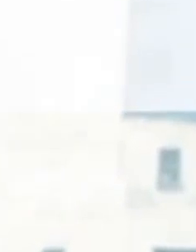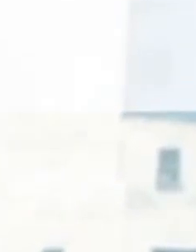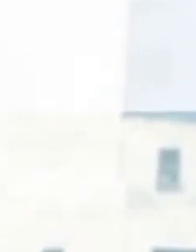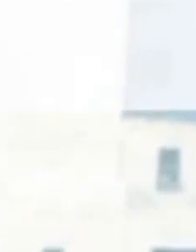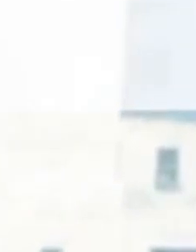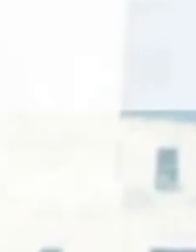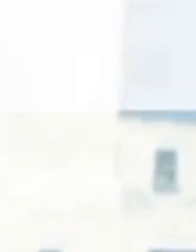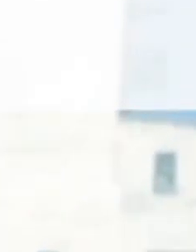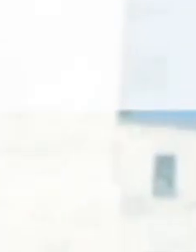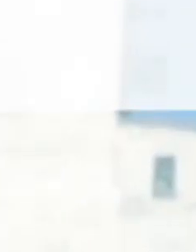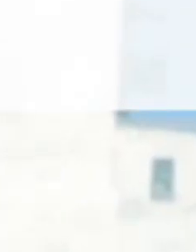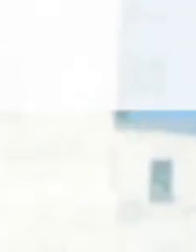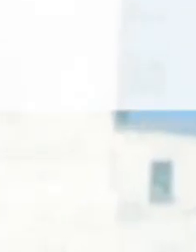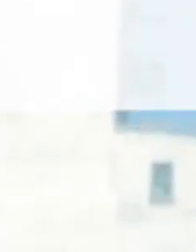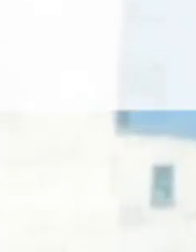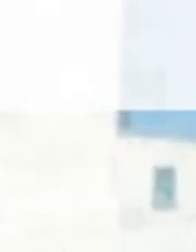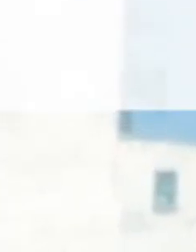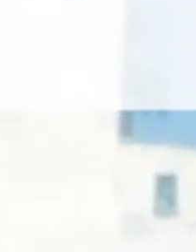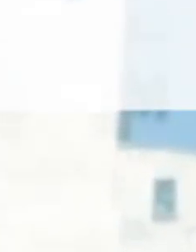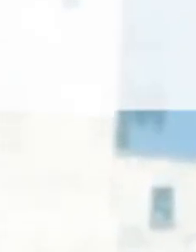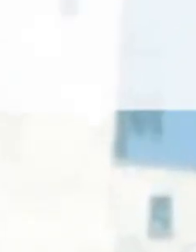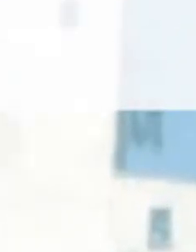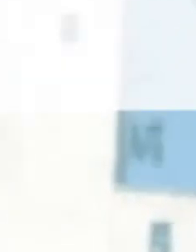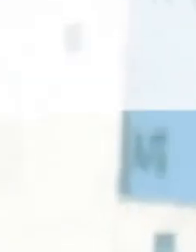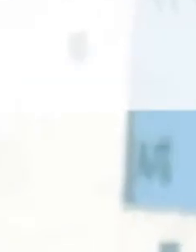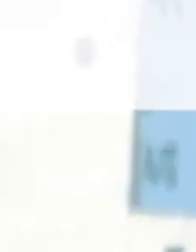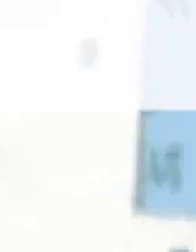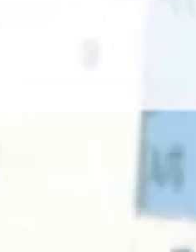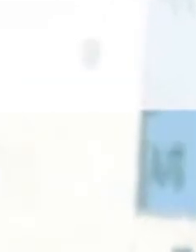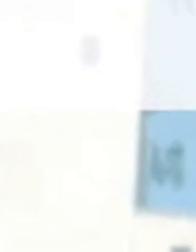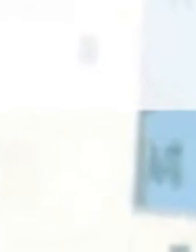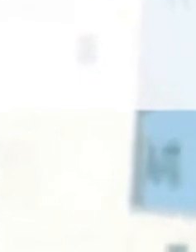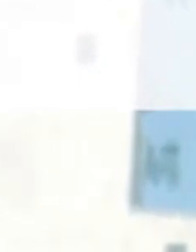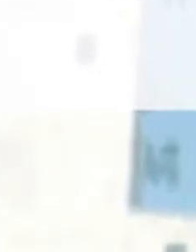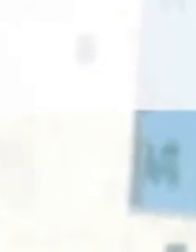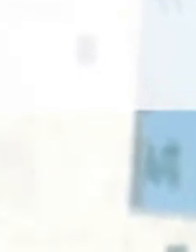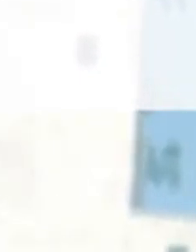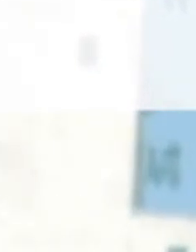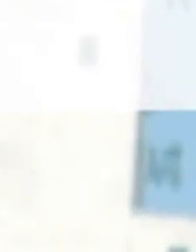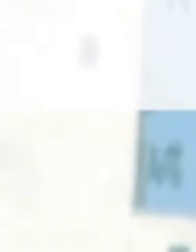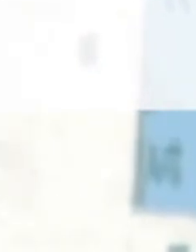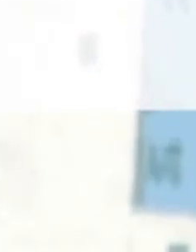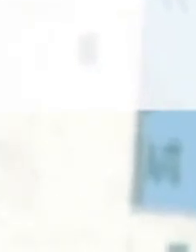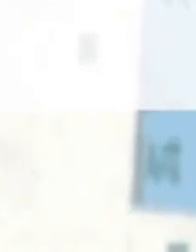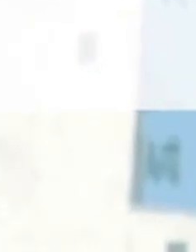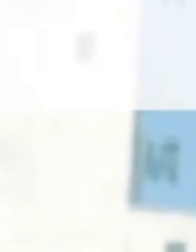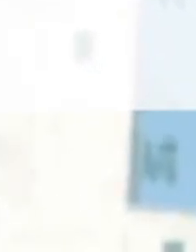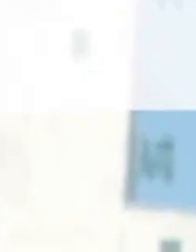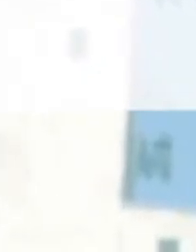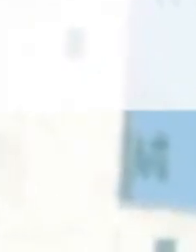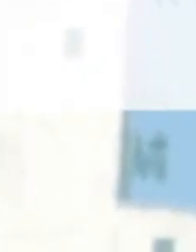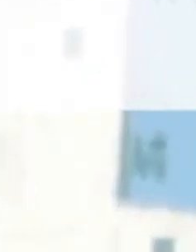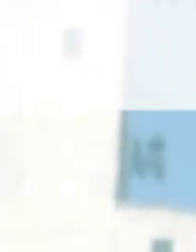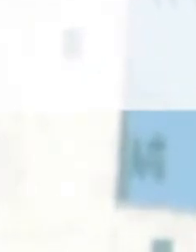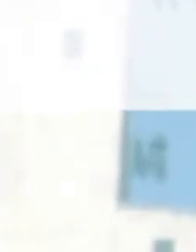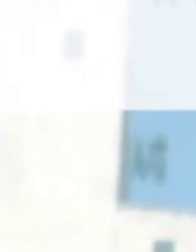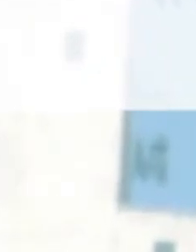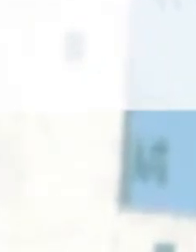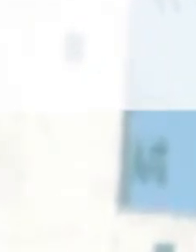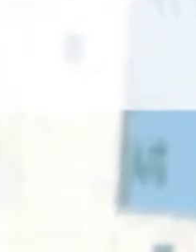blesses and multiplies all that I give, all that I receive, and all that I